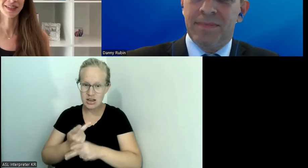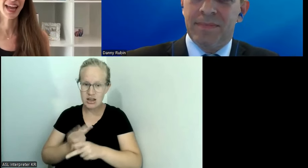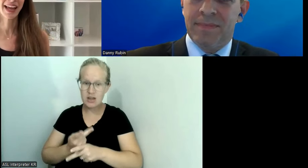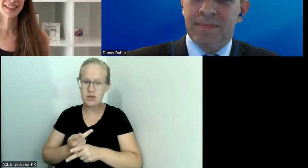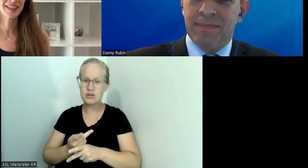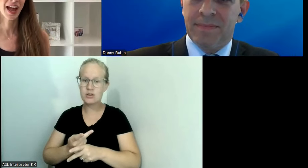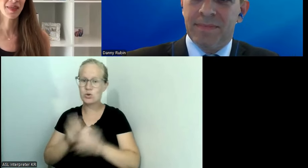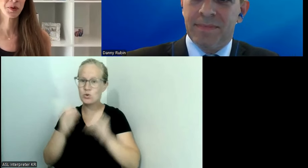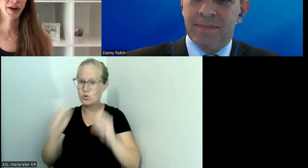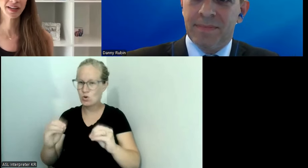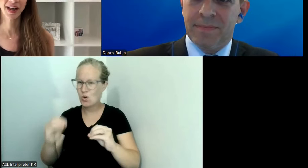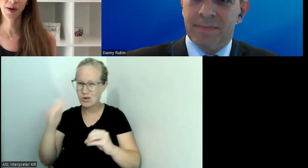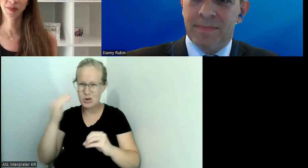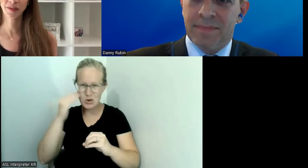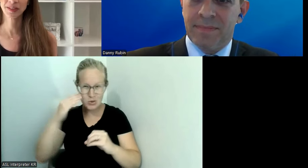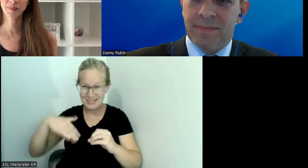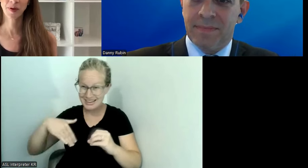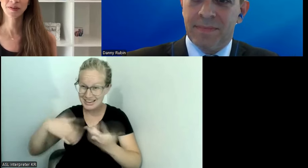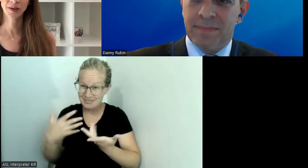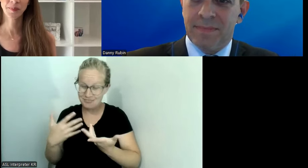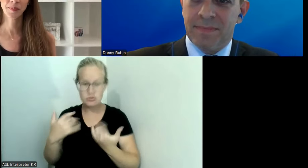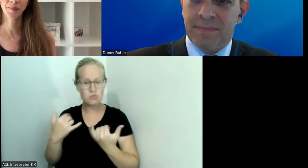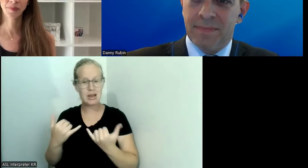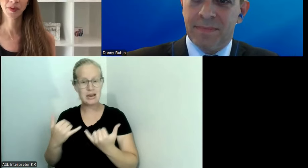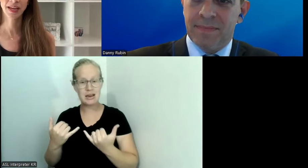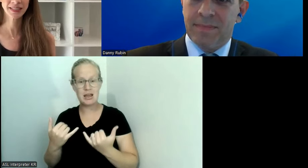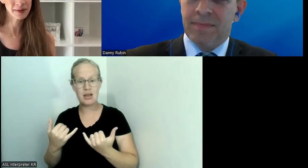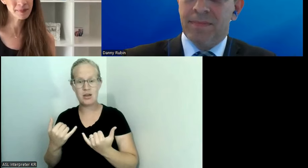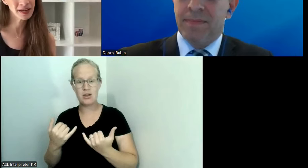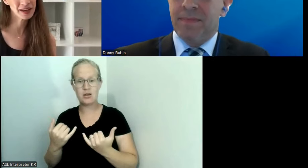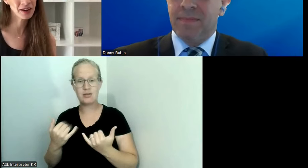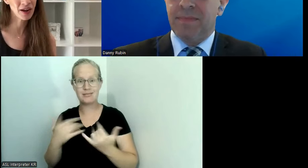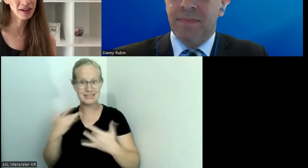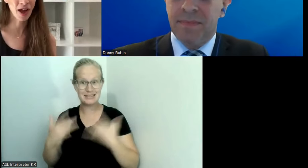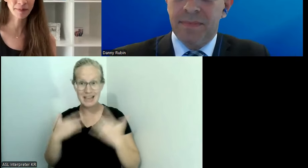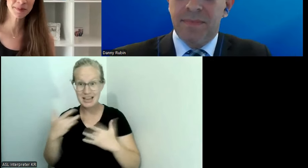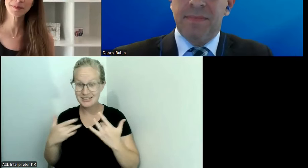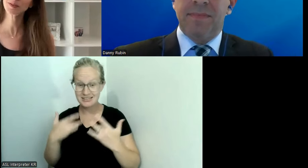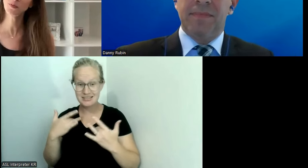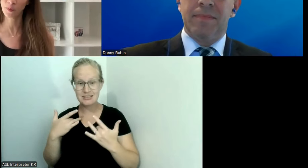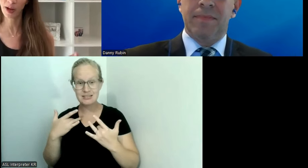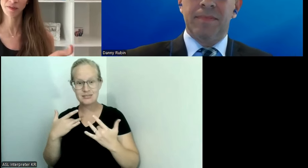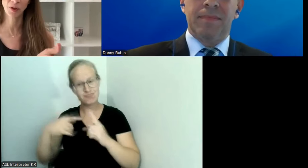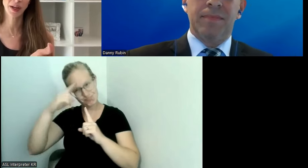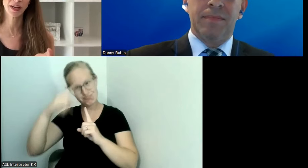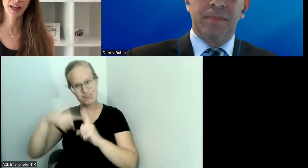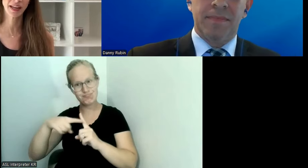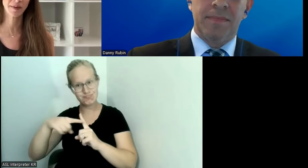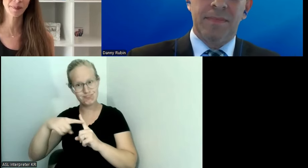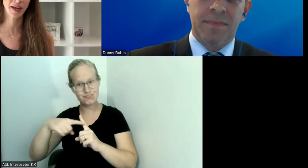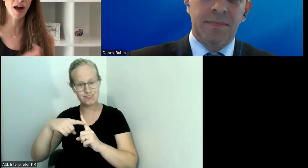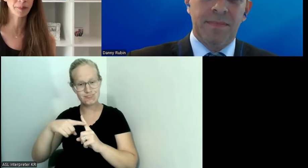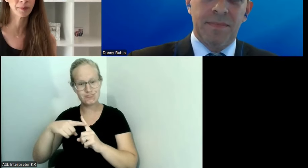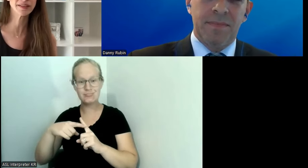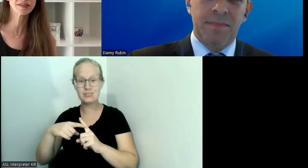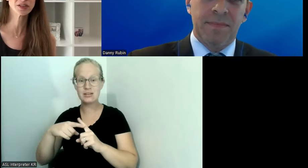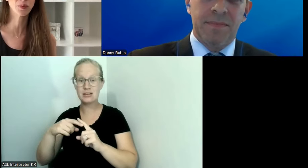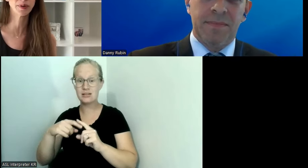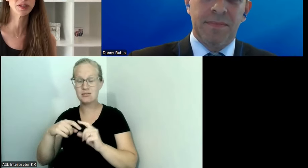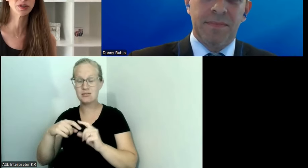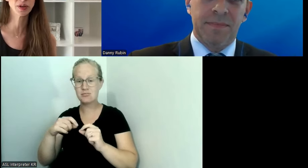knows yet. I think right now there's some, some excitement and, and optimism is one way to view it. Can it be a